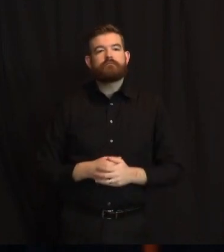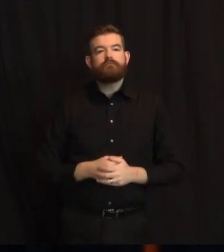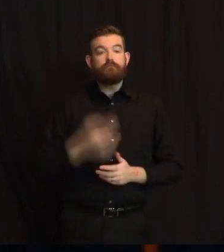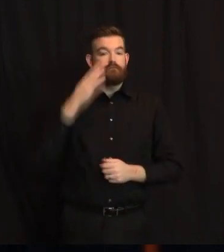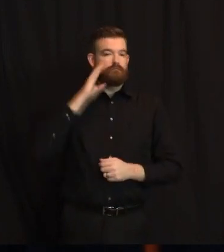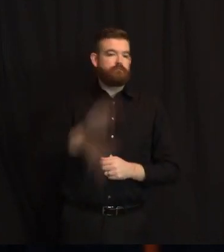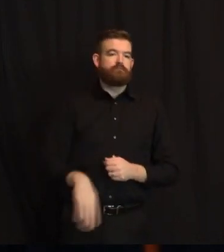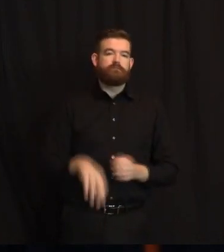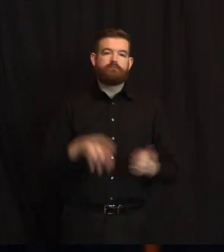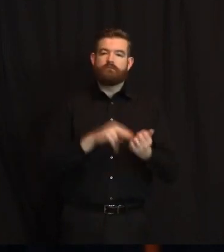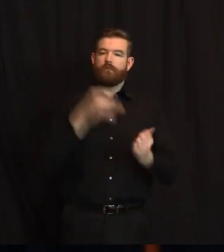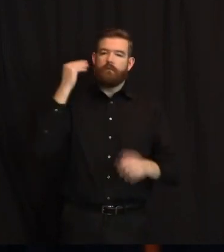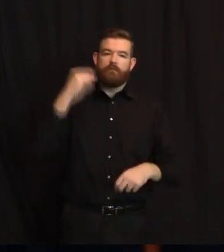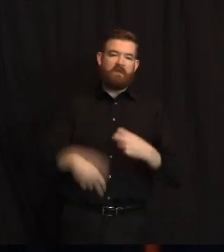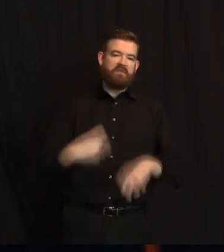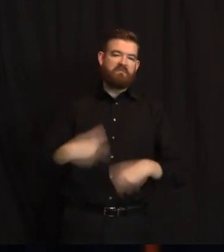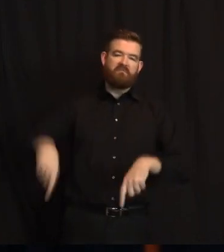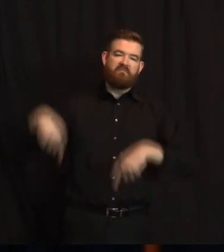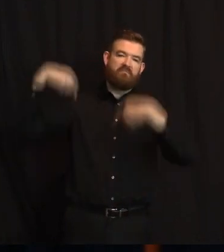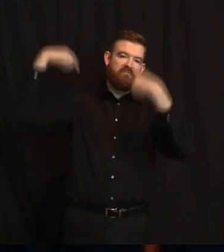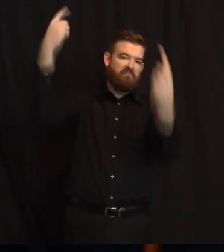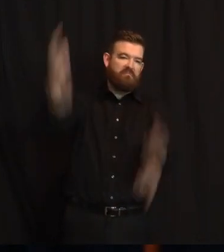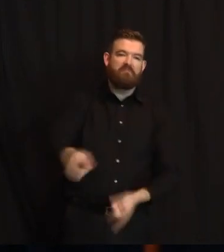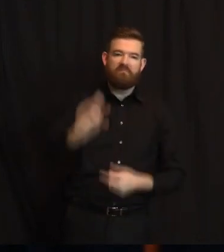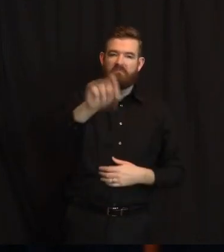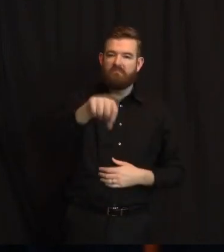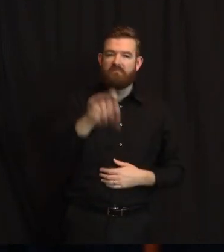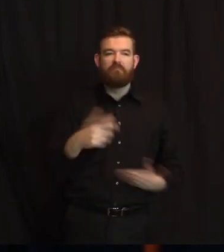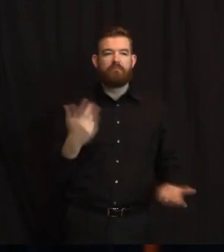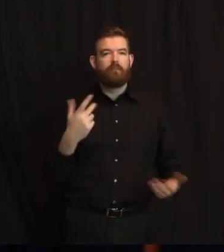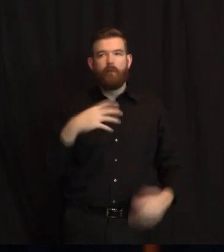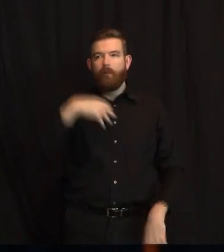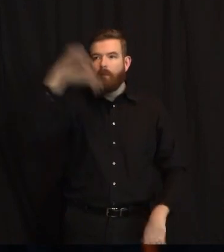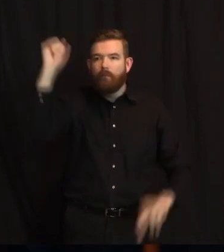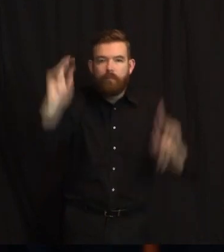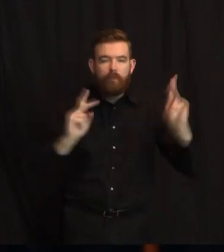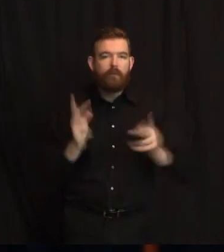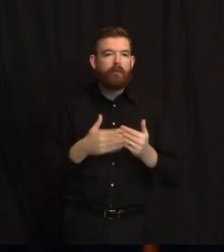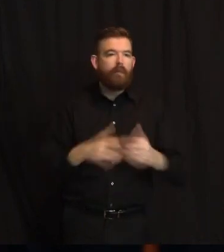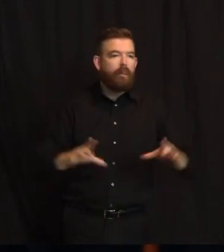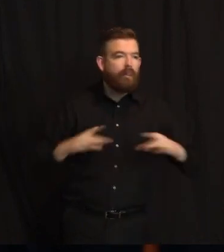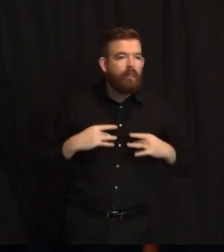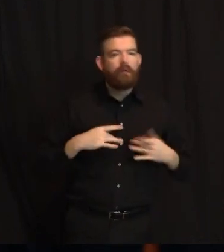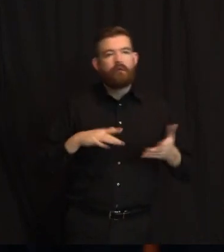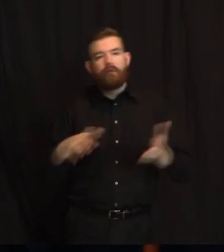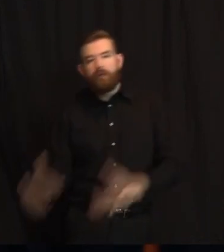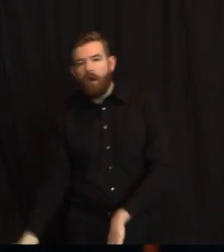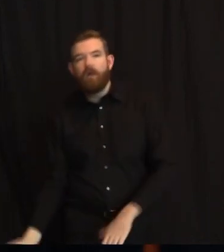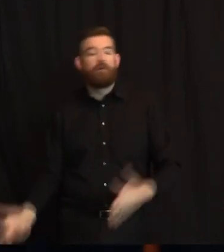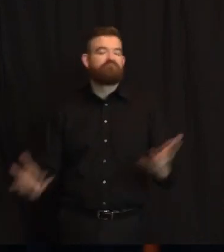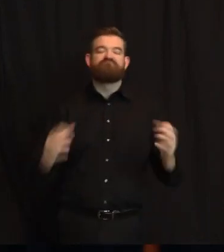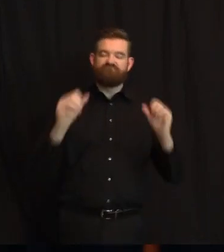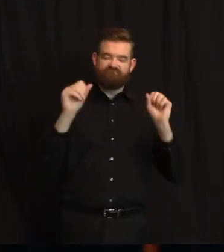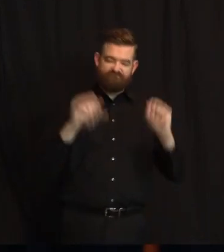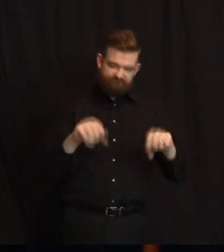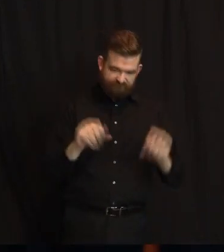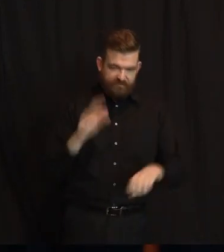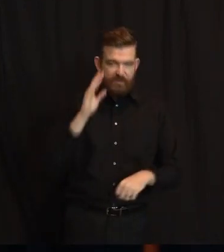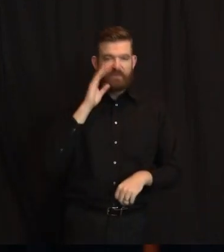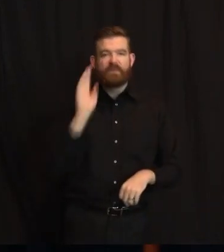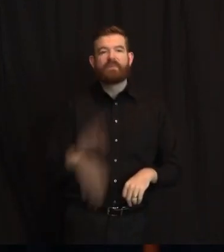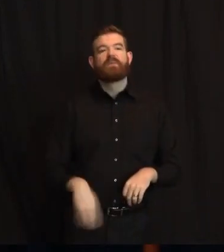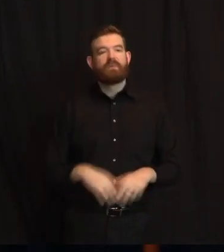risk, and the statistics are proving that they are. And like Governor said, it's not just a statewide